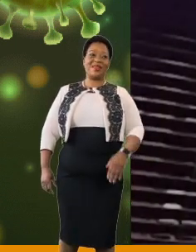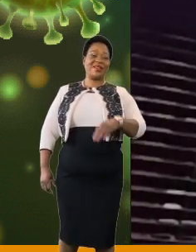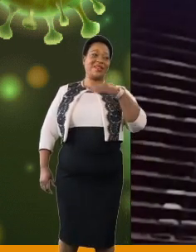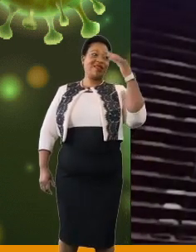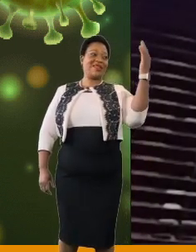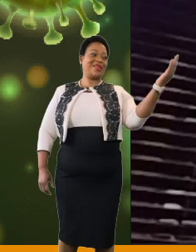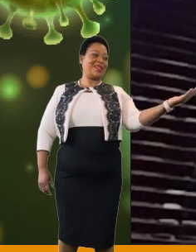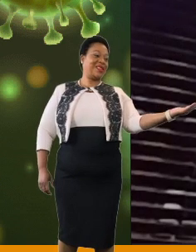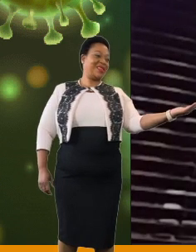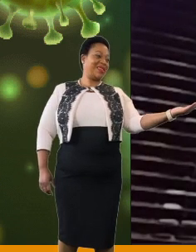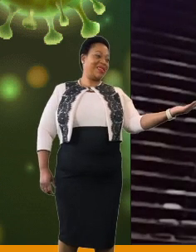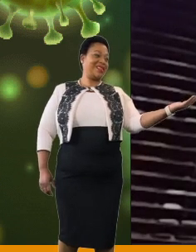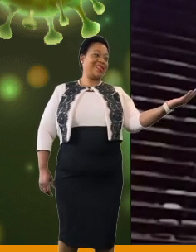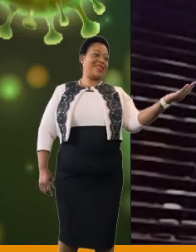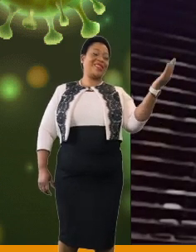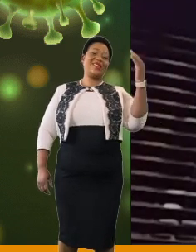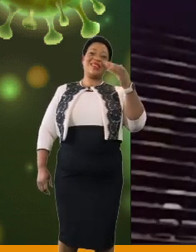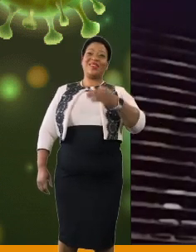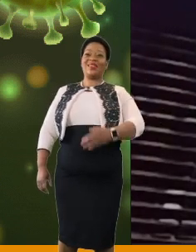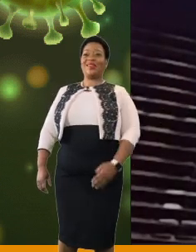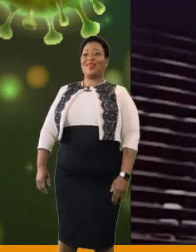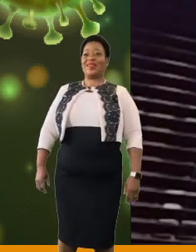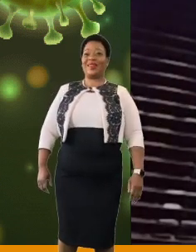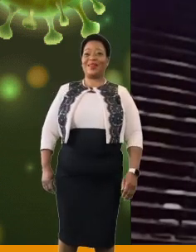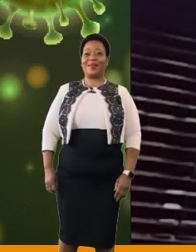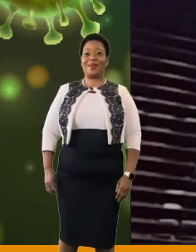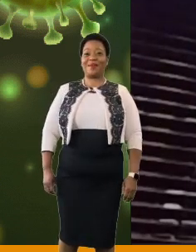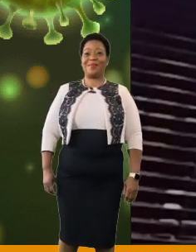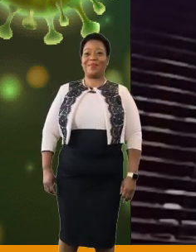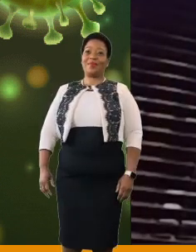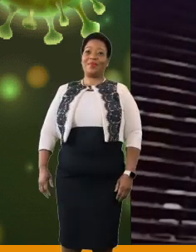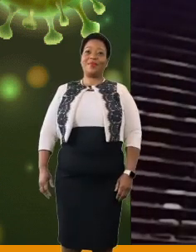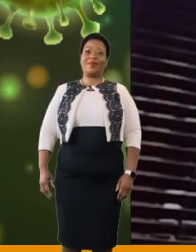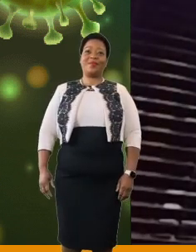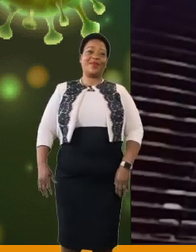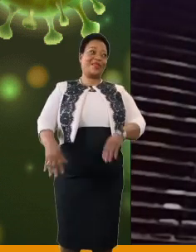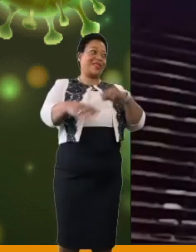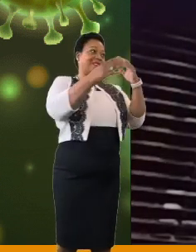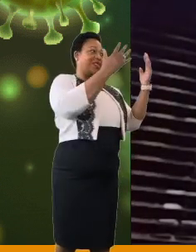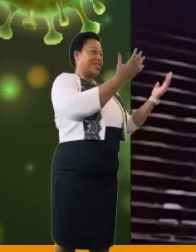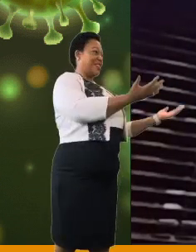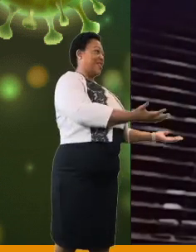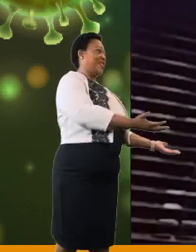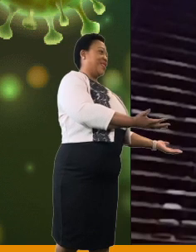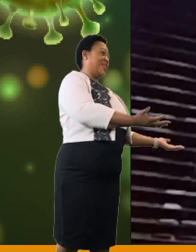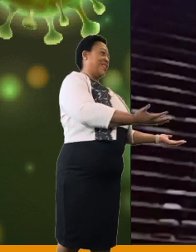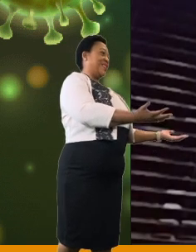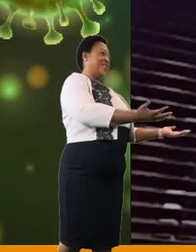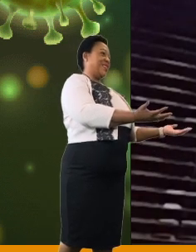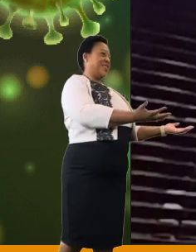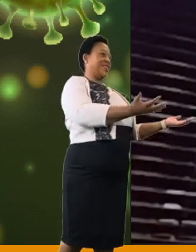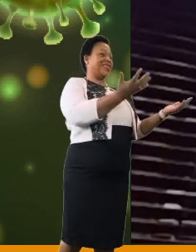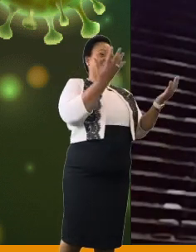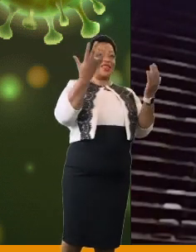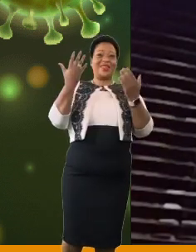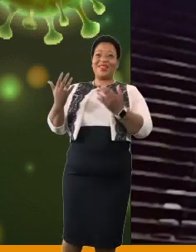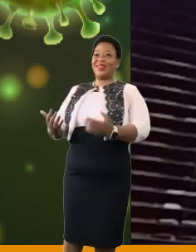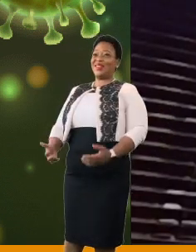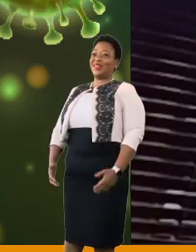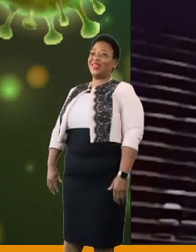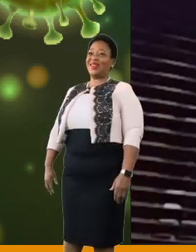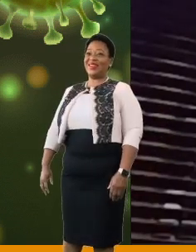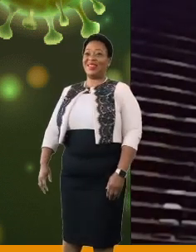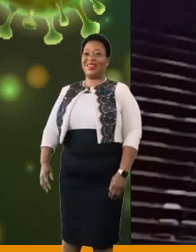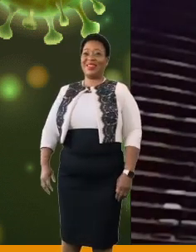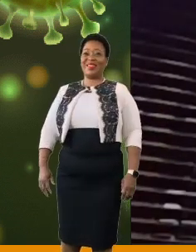office space and other things that would have been spent on the S&T. And those